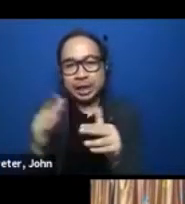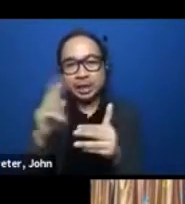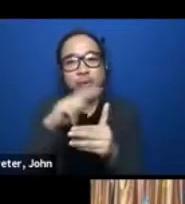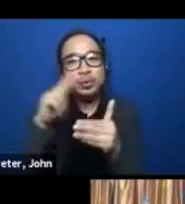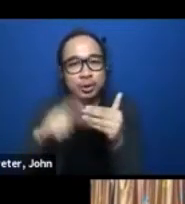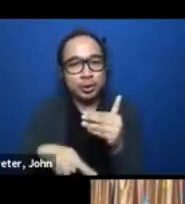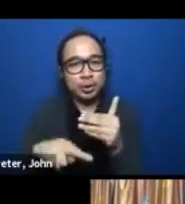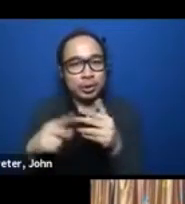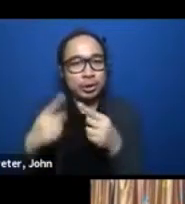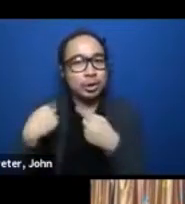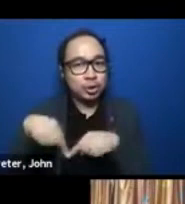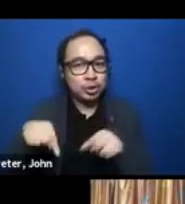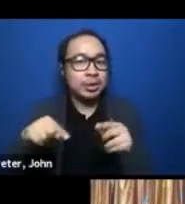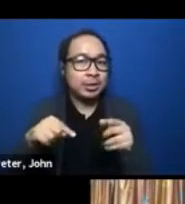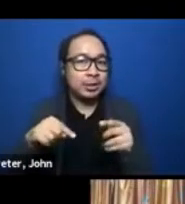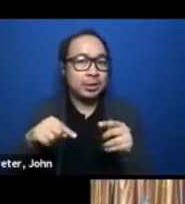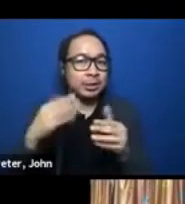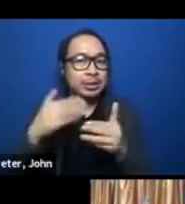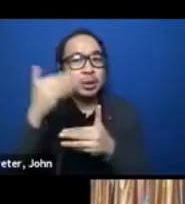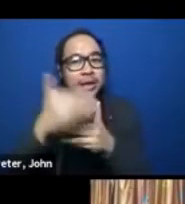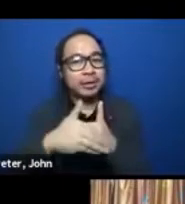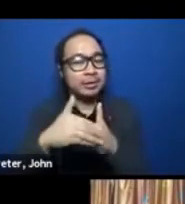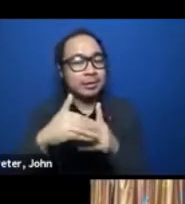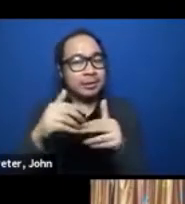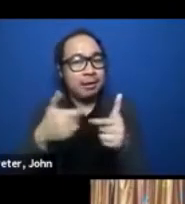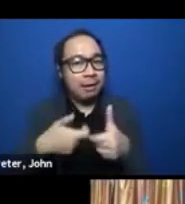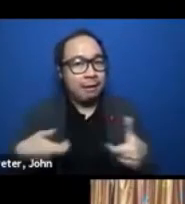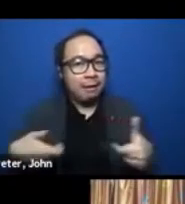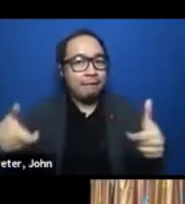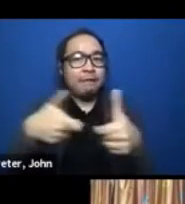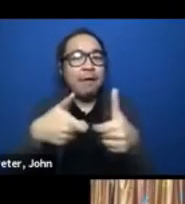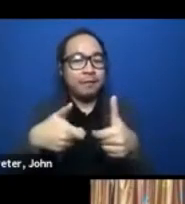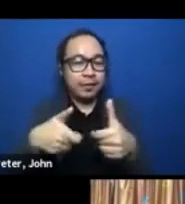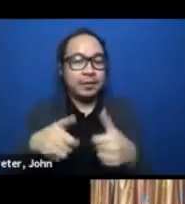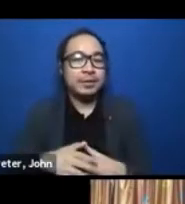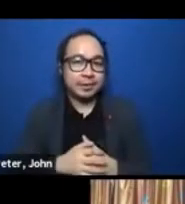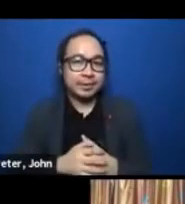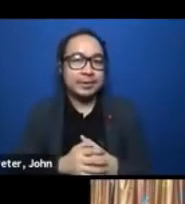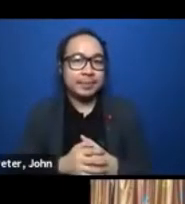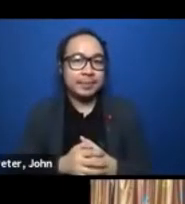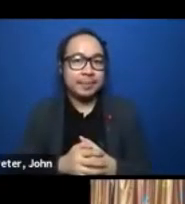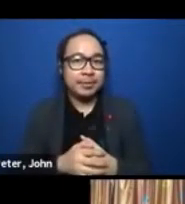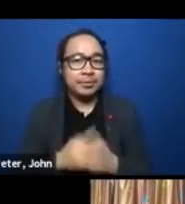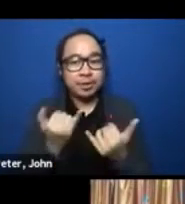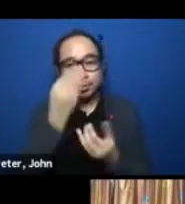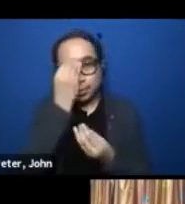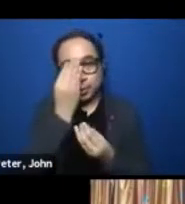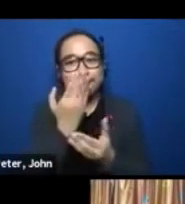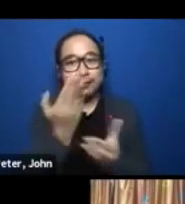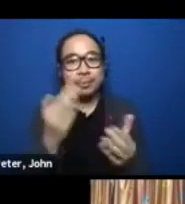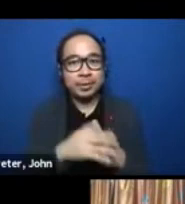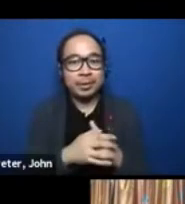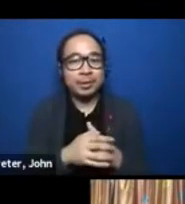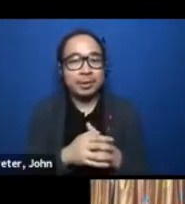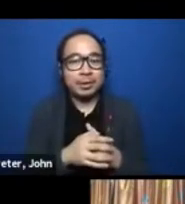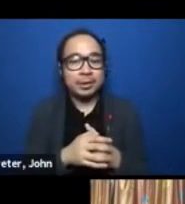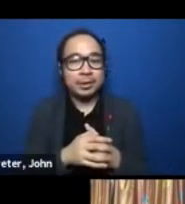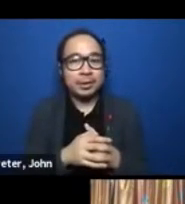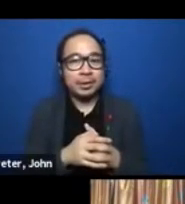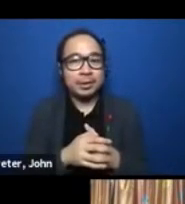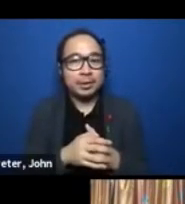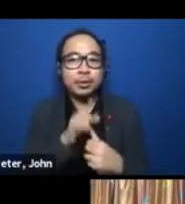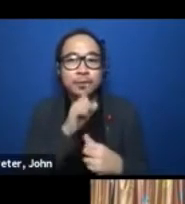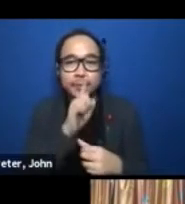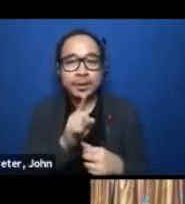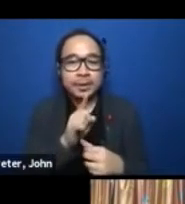next conference, the 11th Asia-Pacific conference. So just to let you know, so the intervention gonna be, you